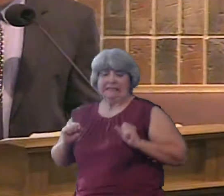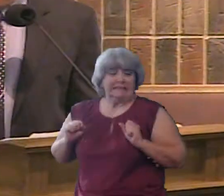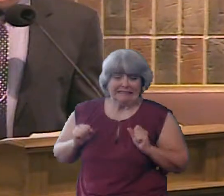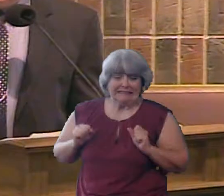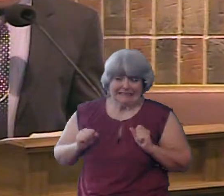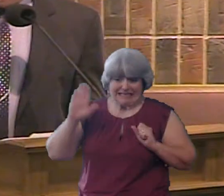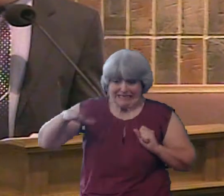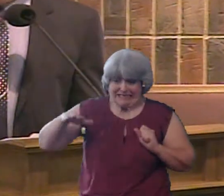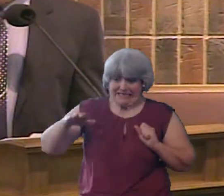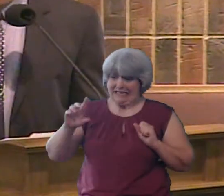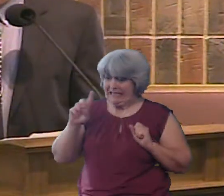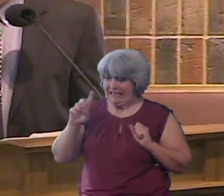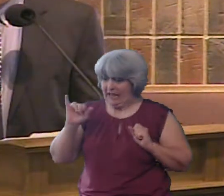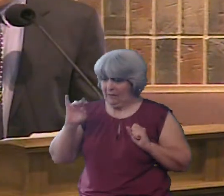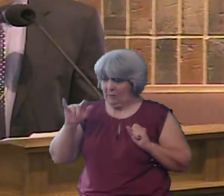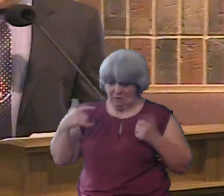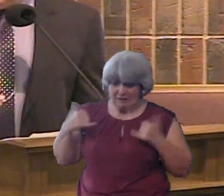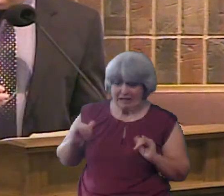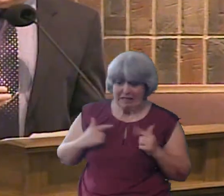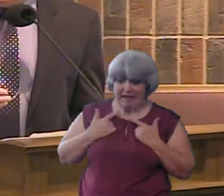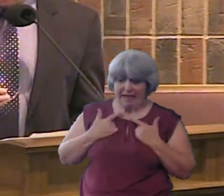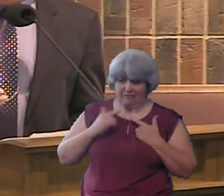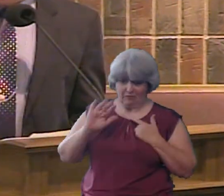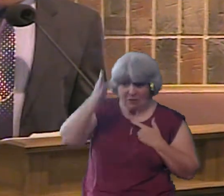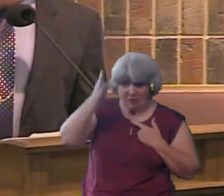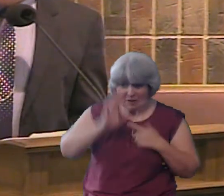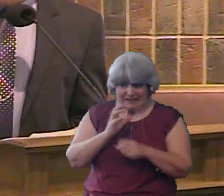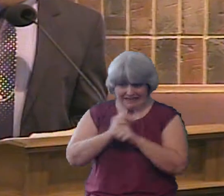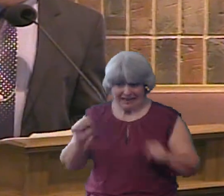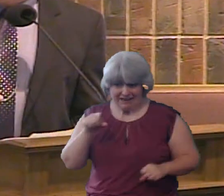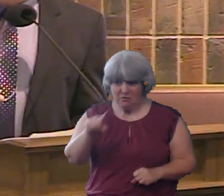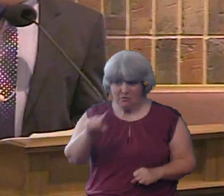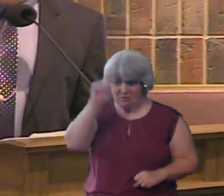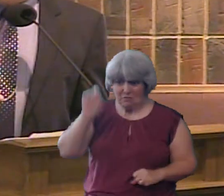you there? Did your God save you?